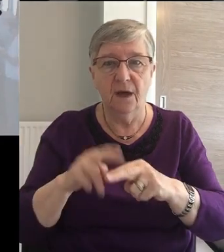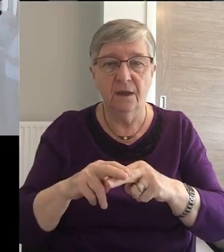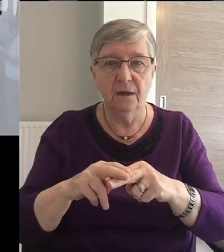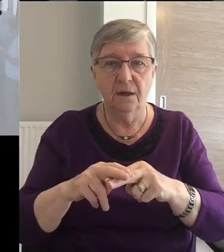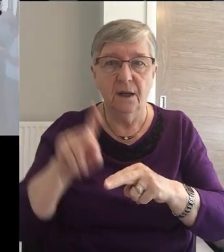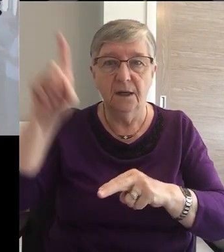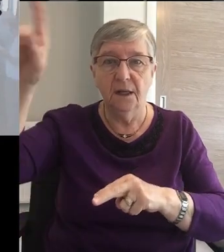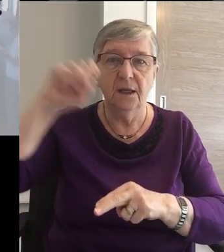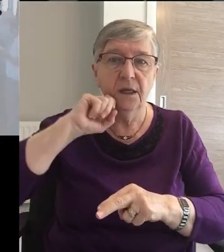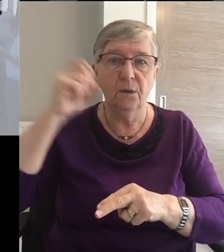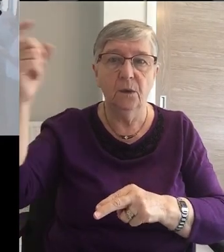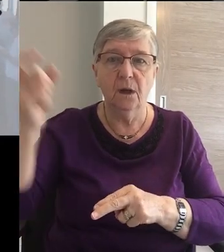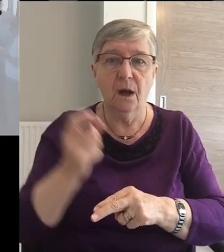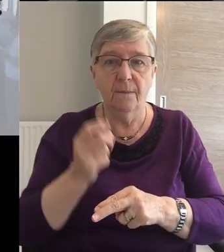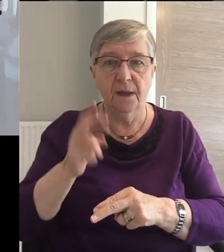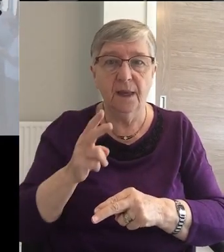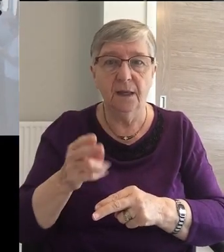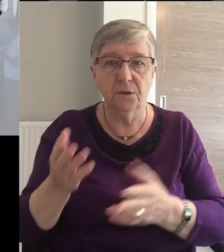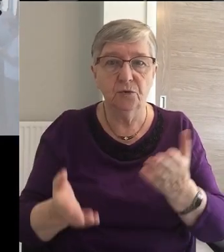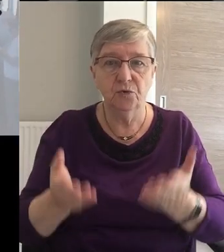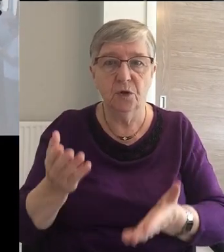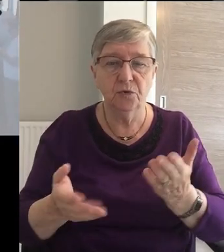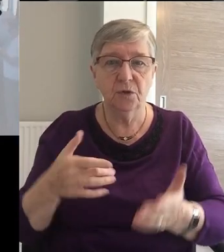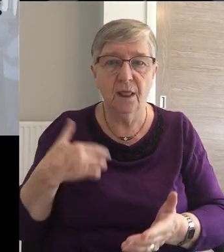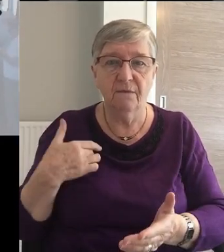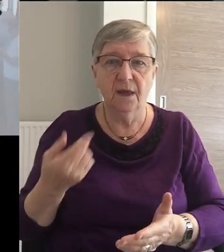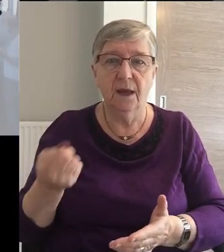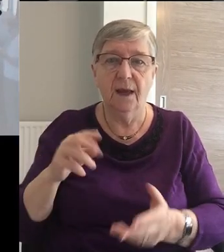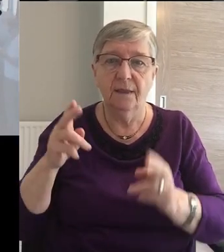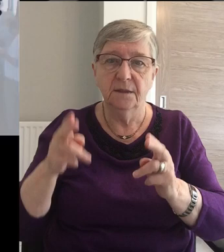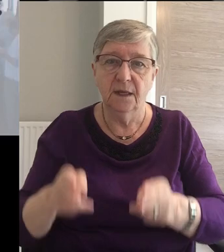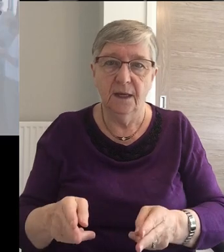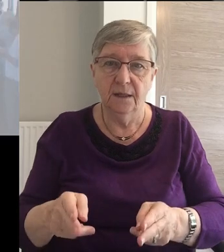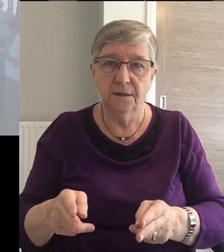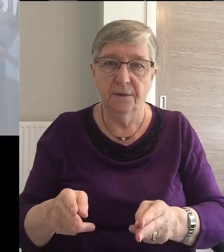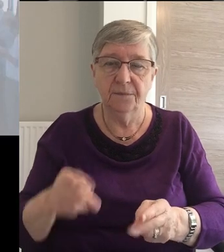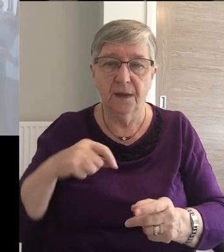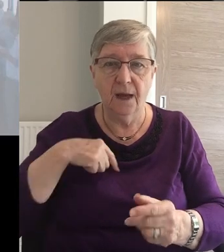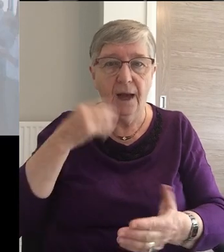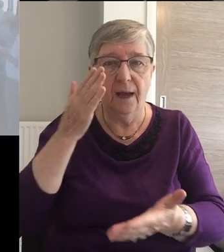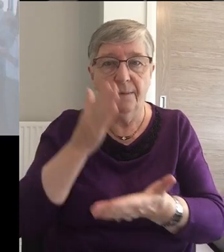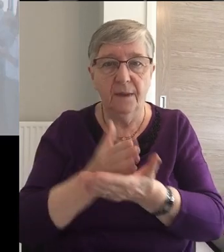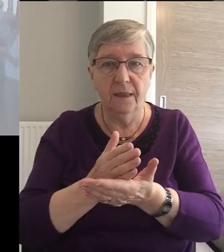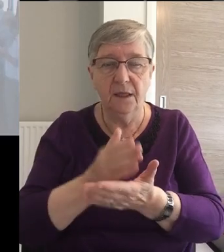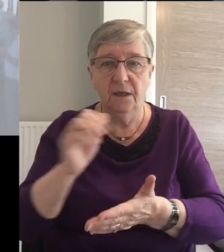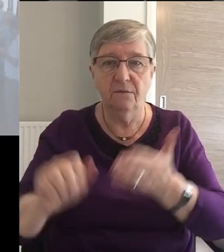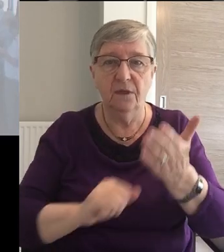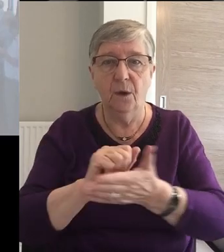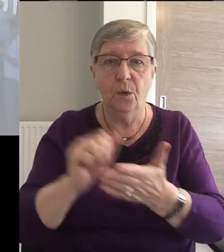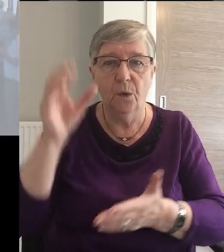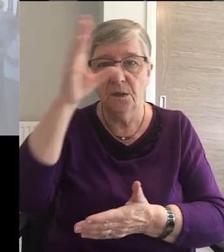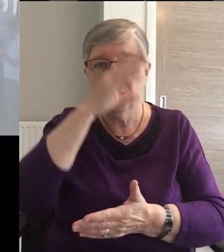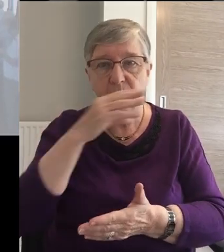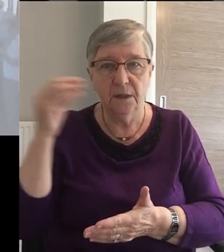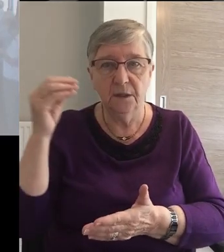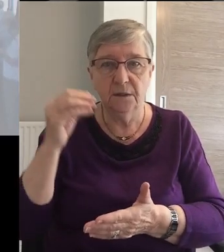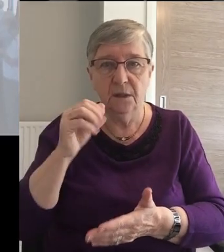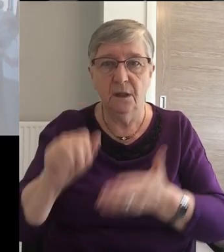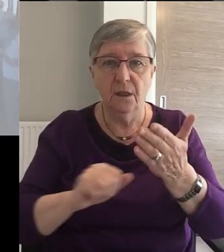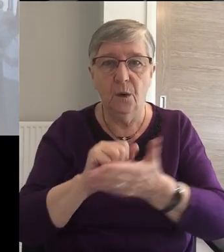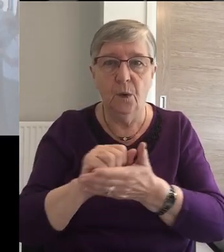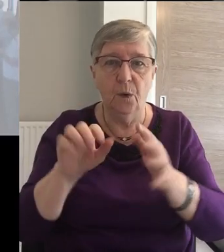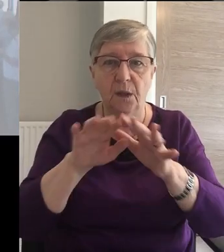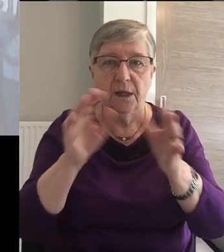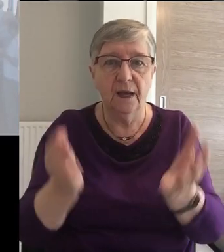of the Father And He will come again to judge the living and the dead I believe in the Holy Spirit